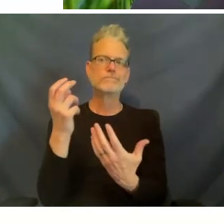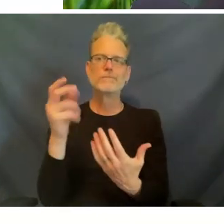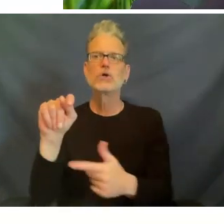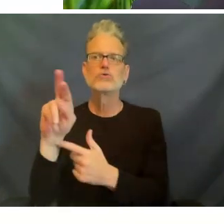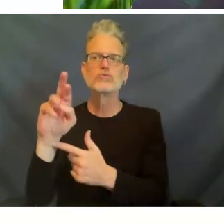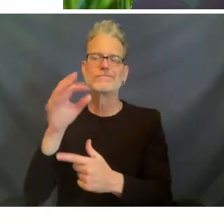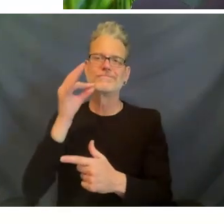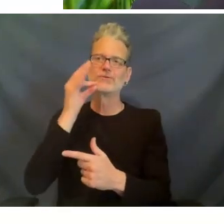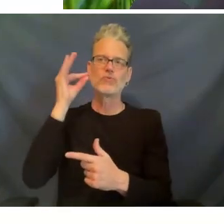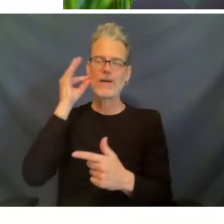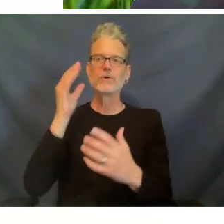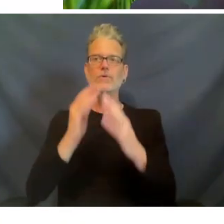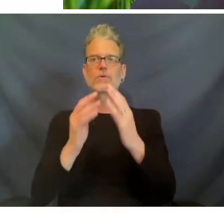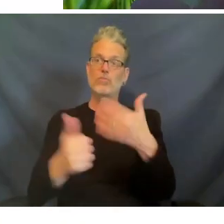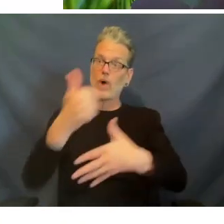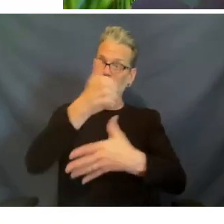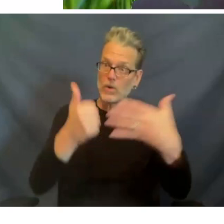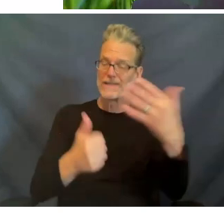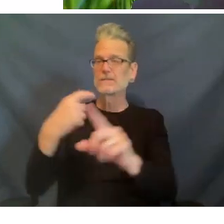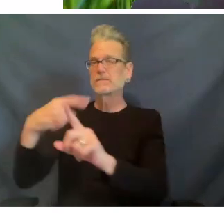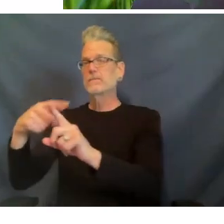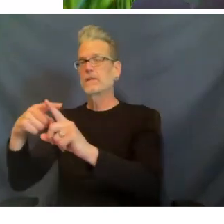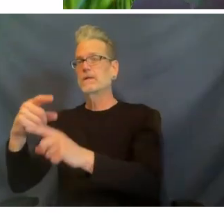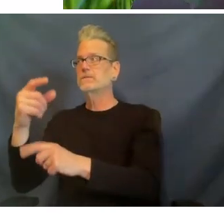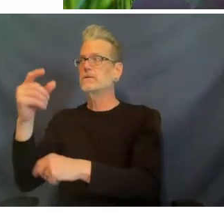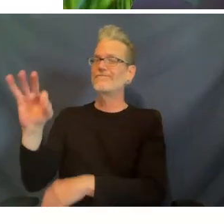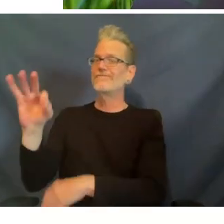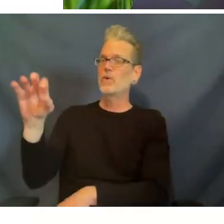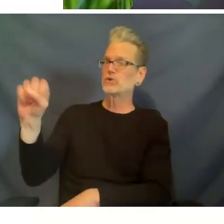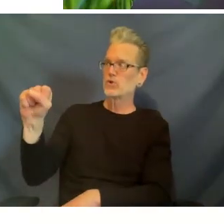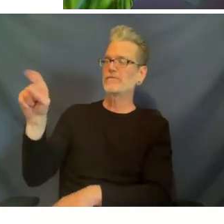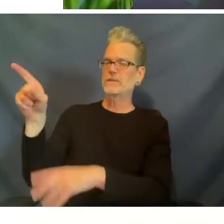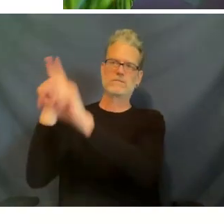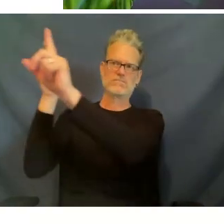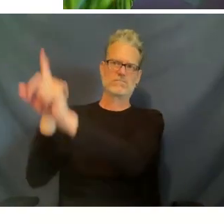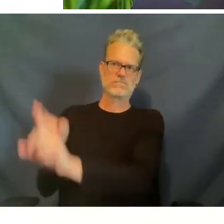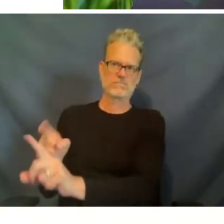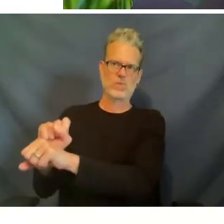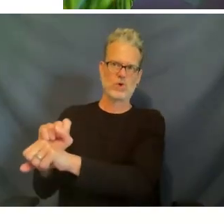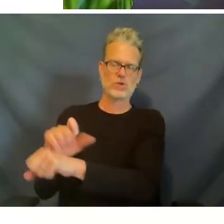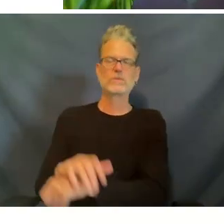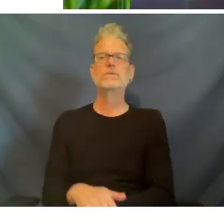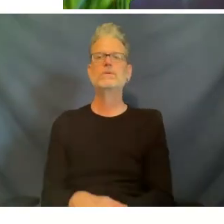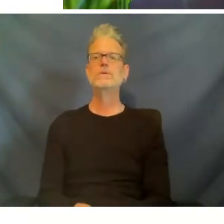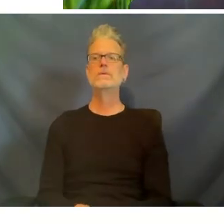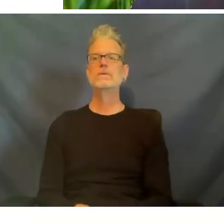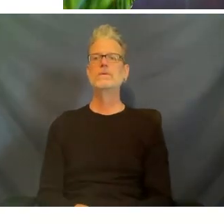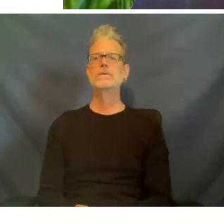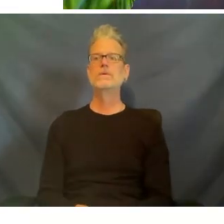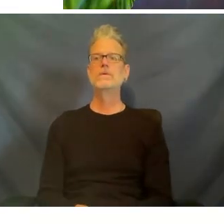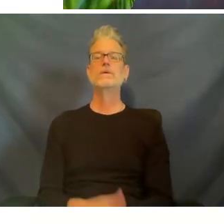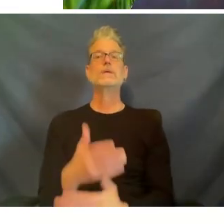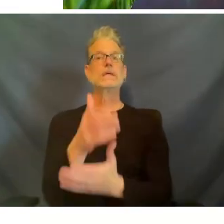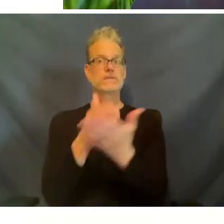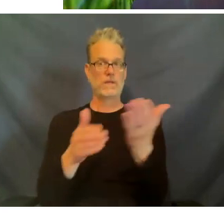tribal priorities and also Forest Service mission critical work. So some pieces that are